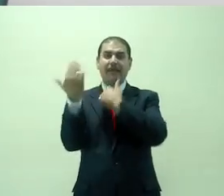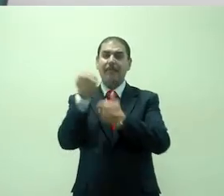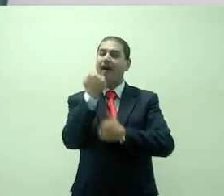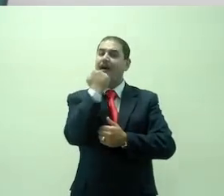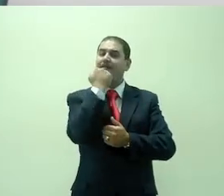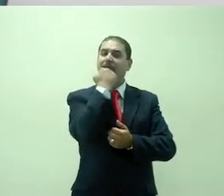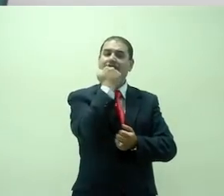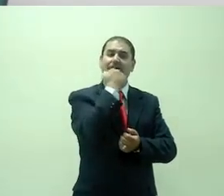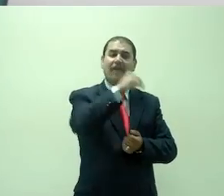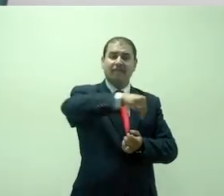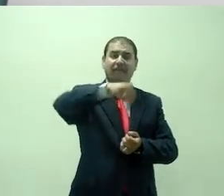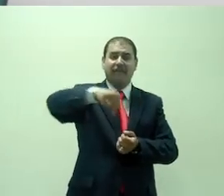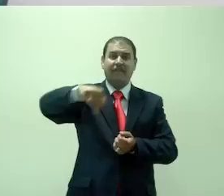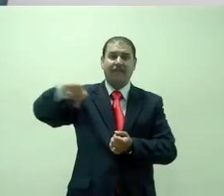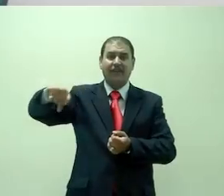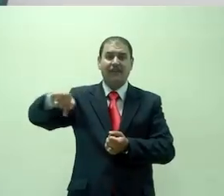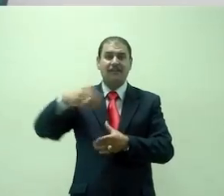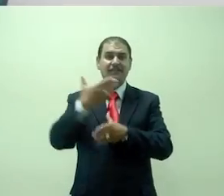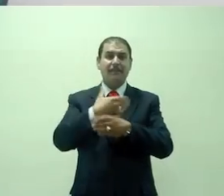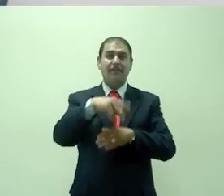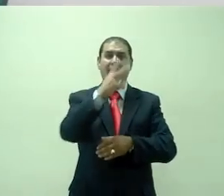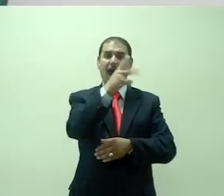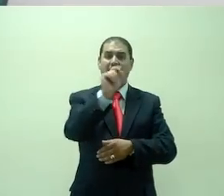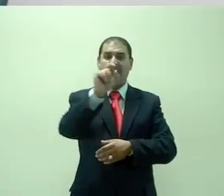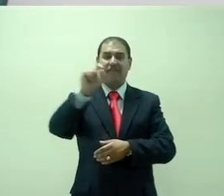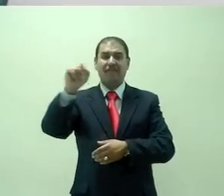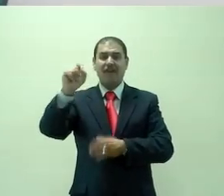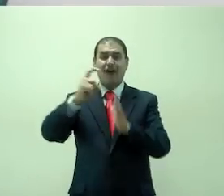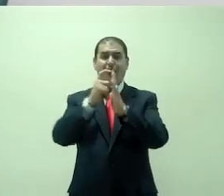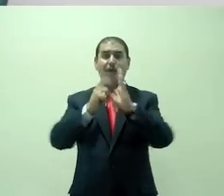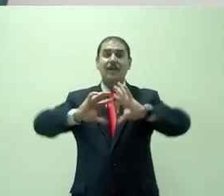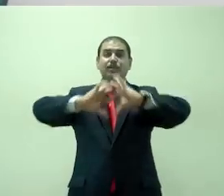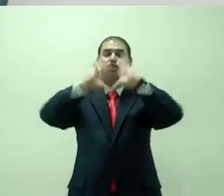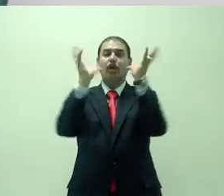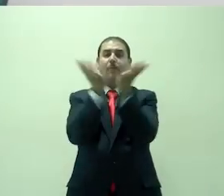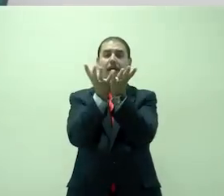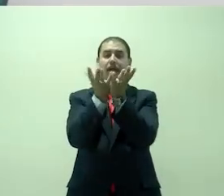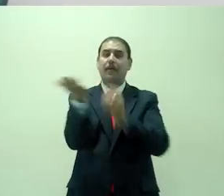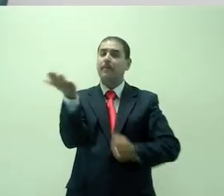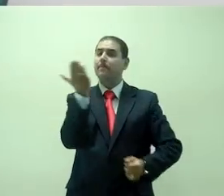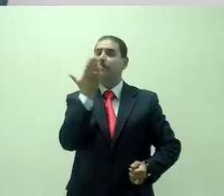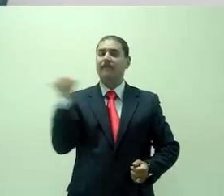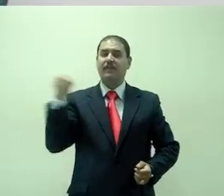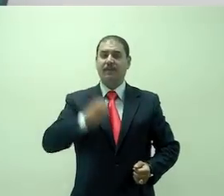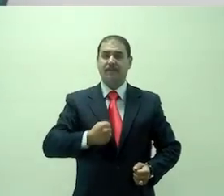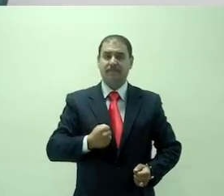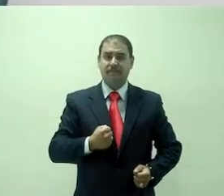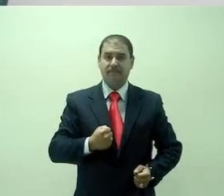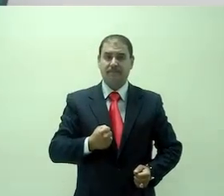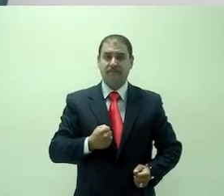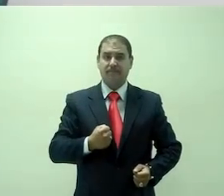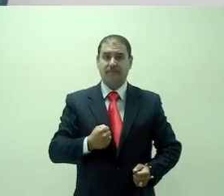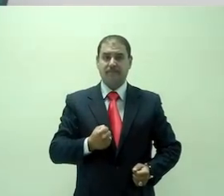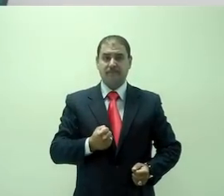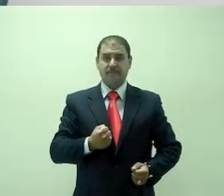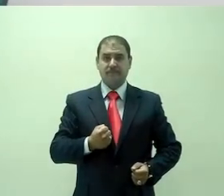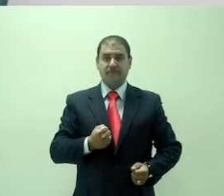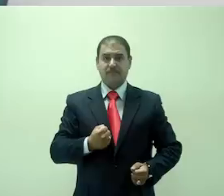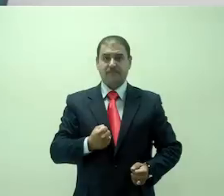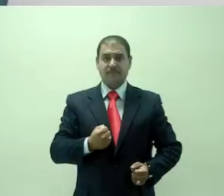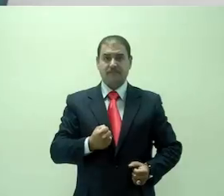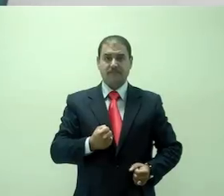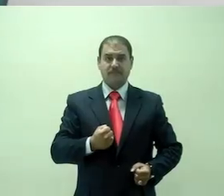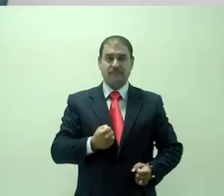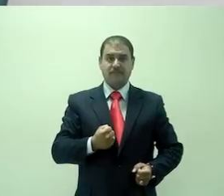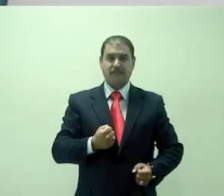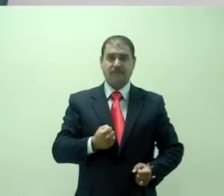national level. So as a direct response to the lack of mention of disability issues within